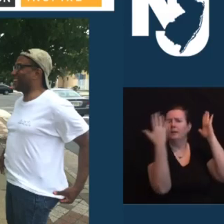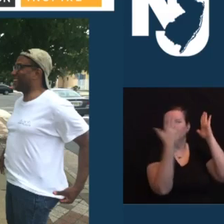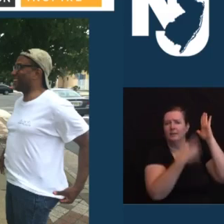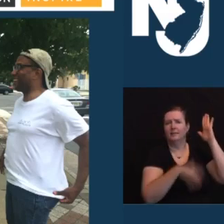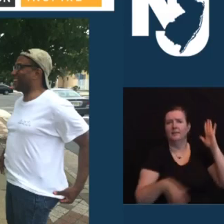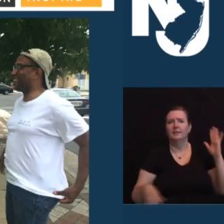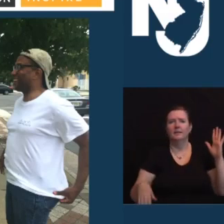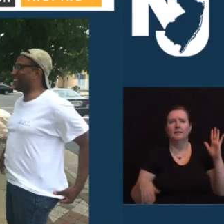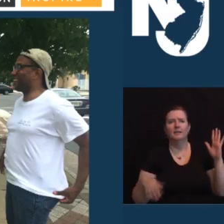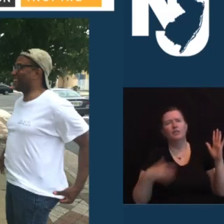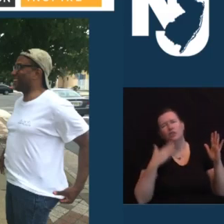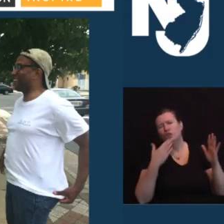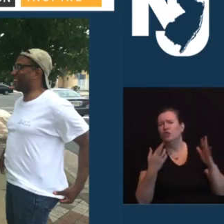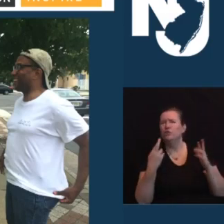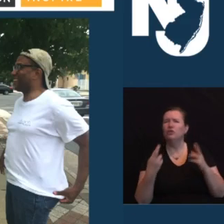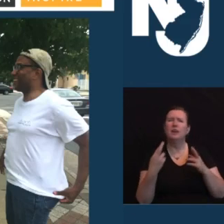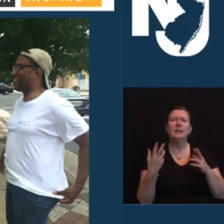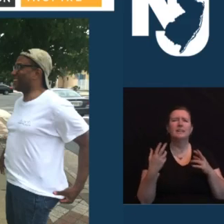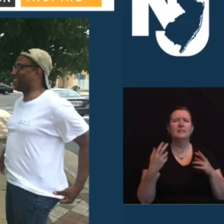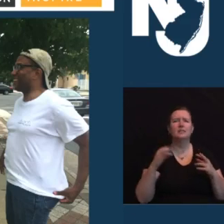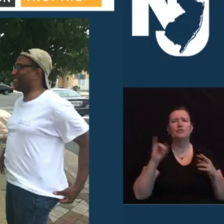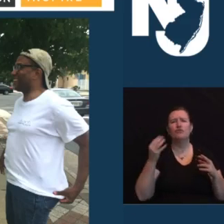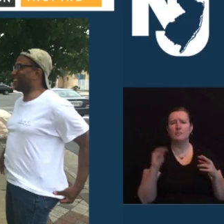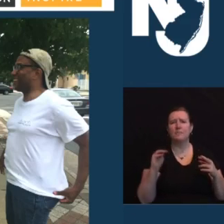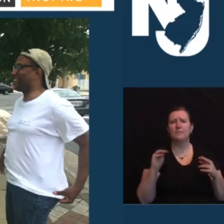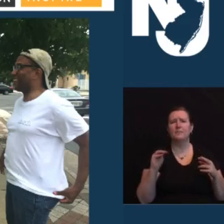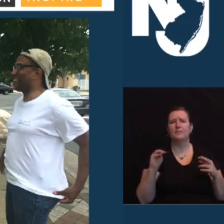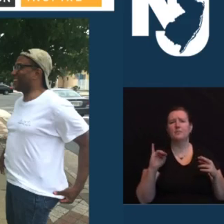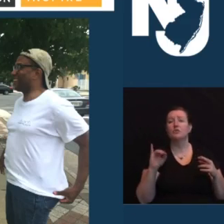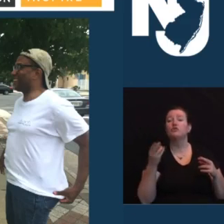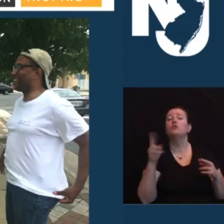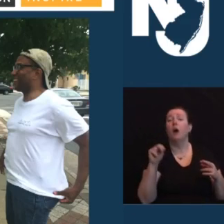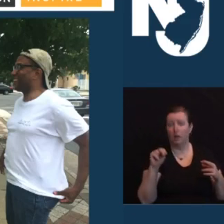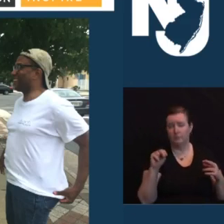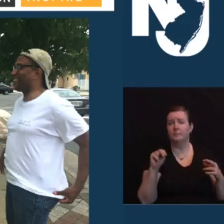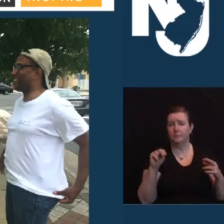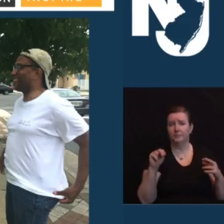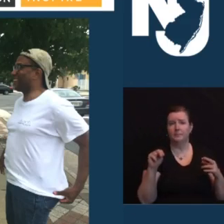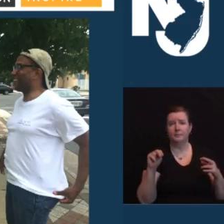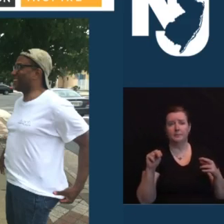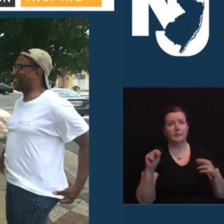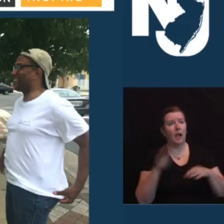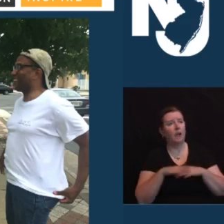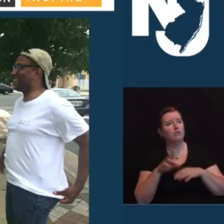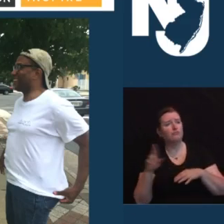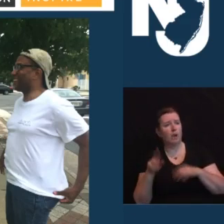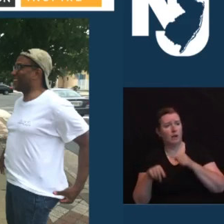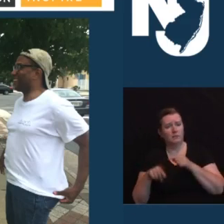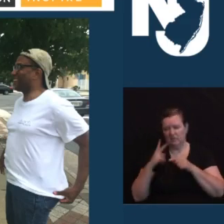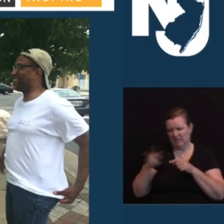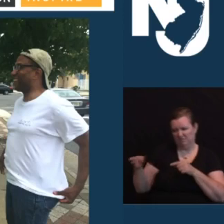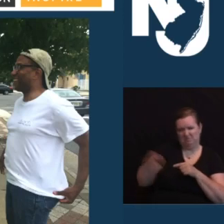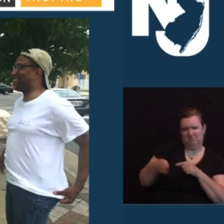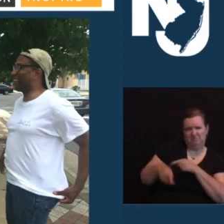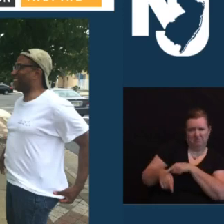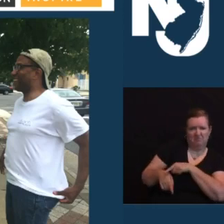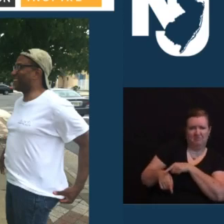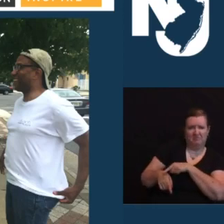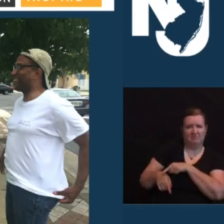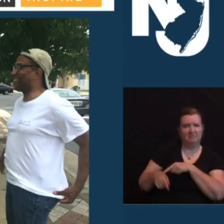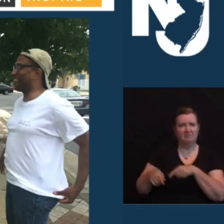Johnson, he even joined the foundation in putting his mark on one of their projects, and that's Jim on the right, looking way cool, I have to say. To keep